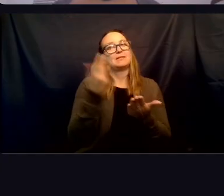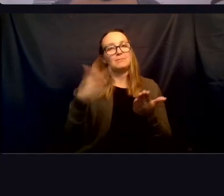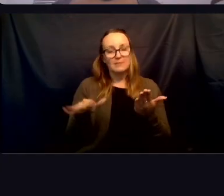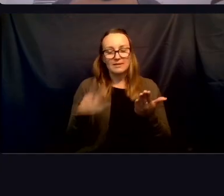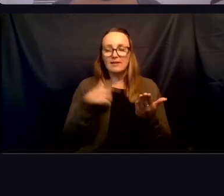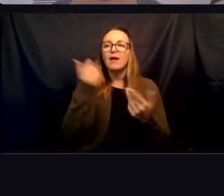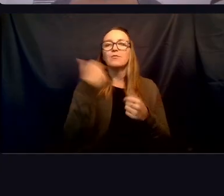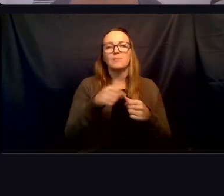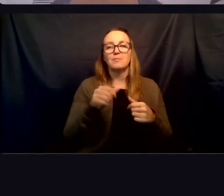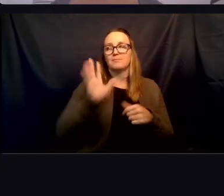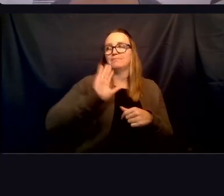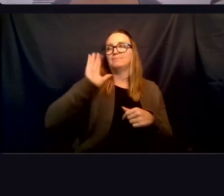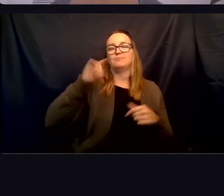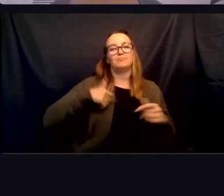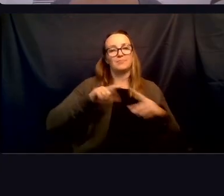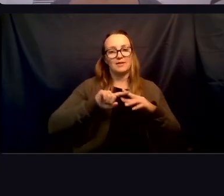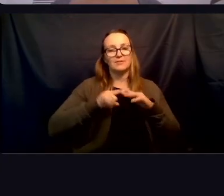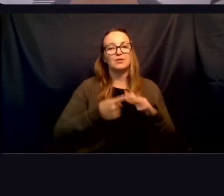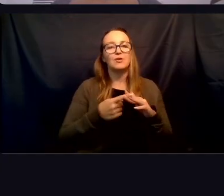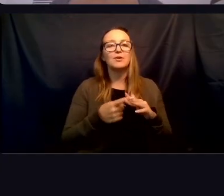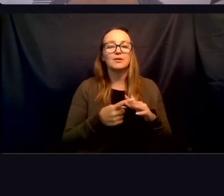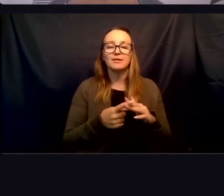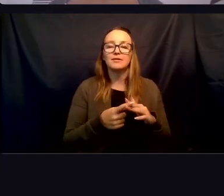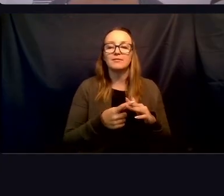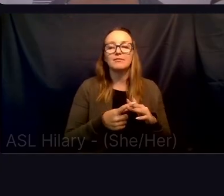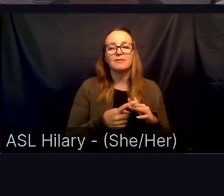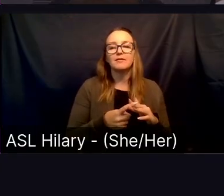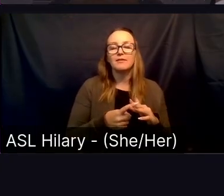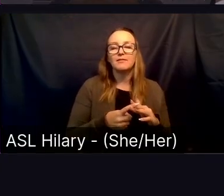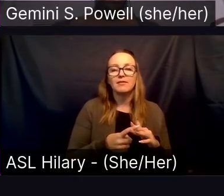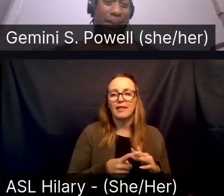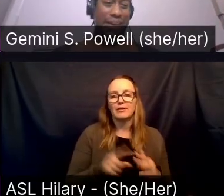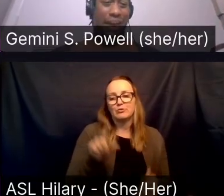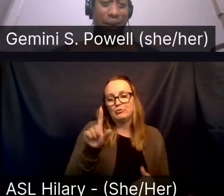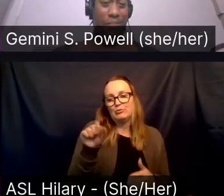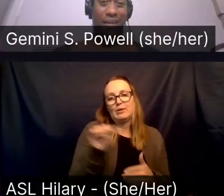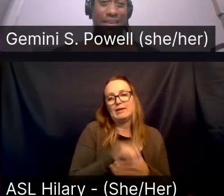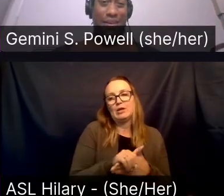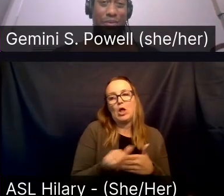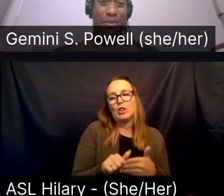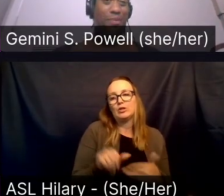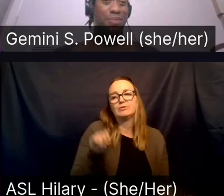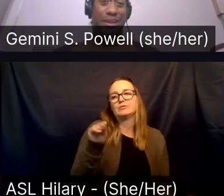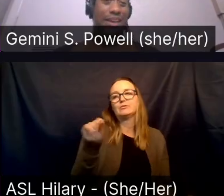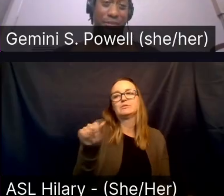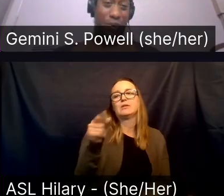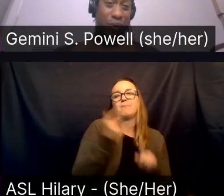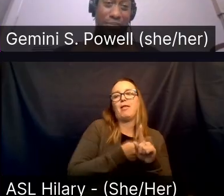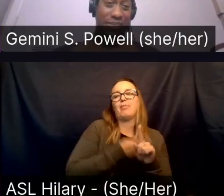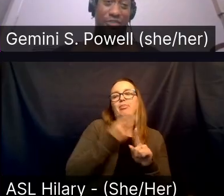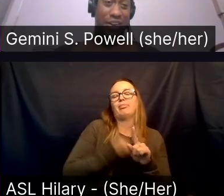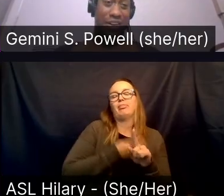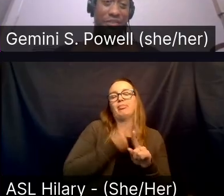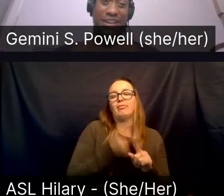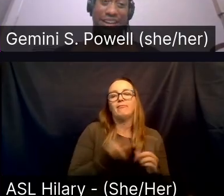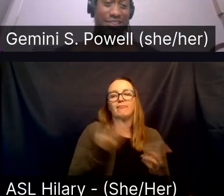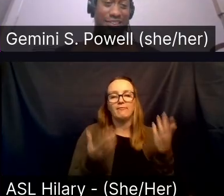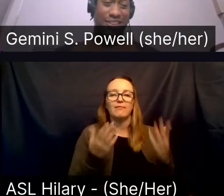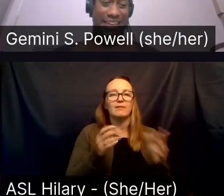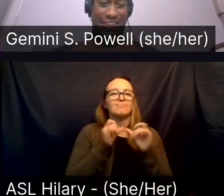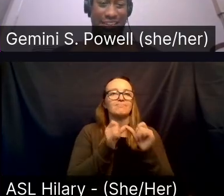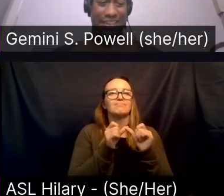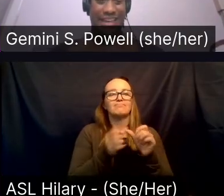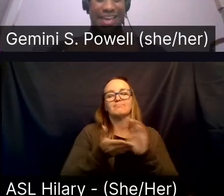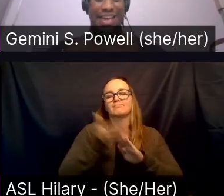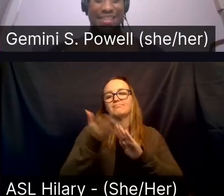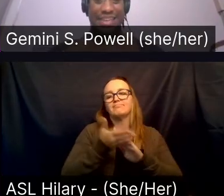when I first started my journey that like $20 out of your bank account a month could probably keep your website running for years